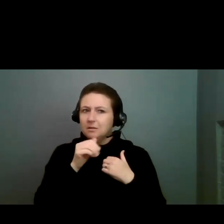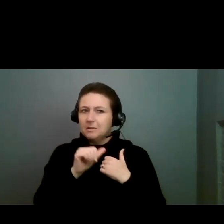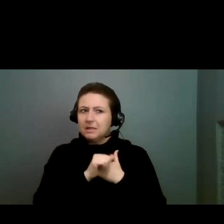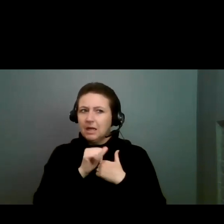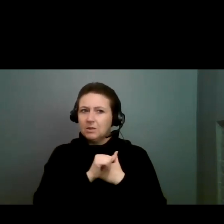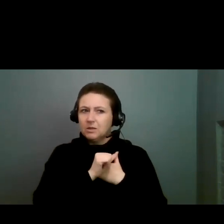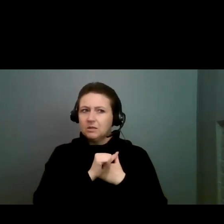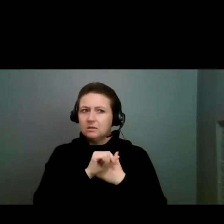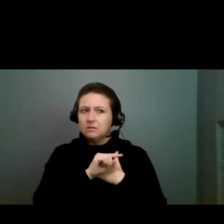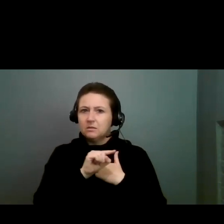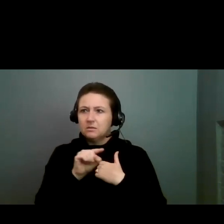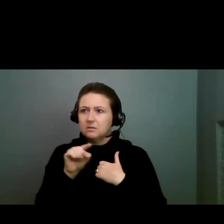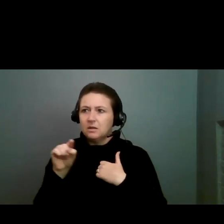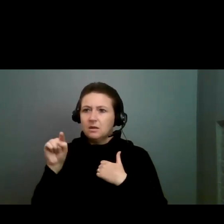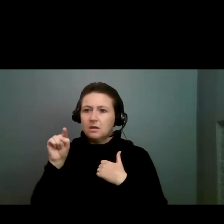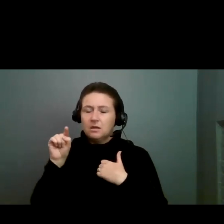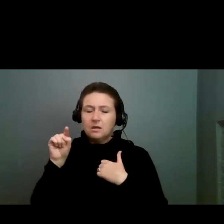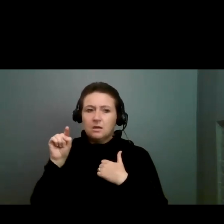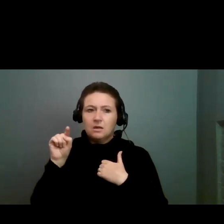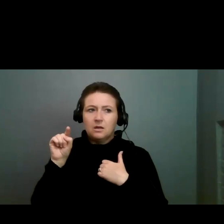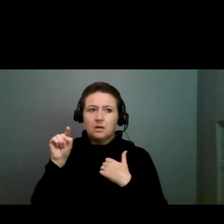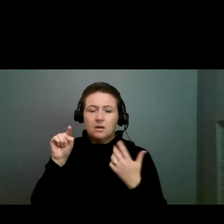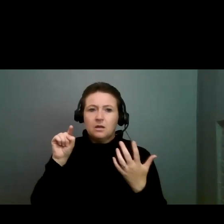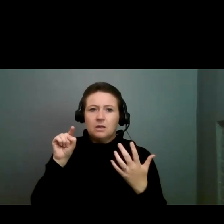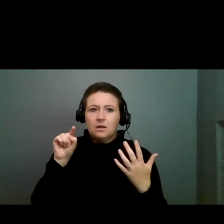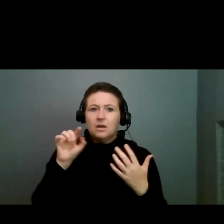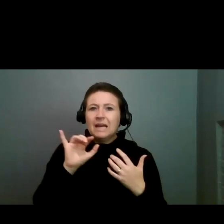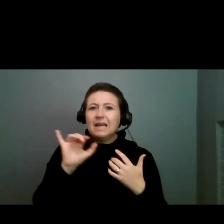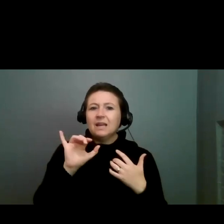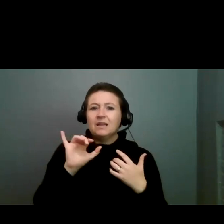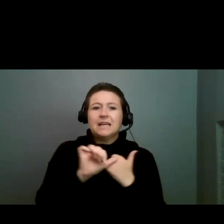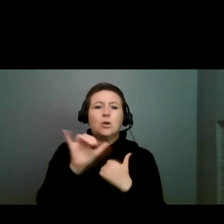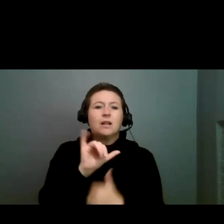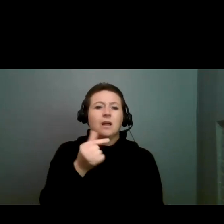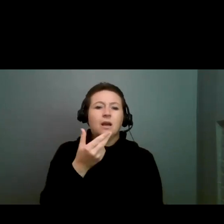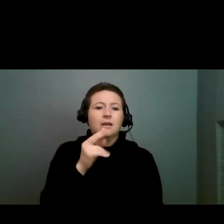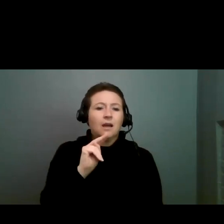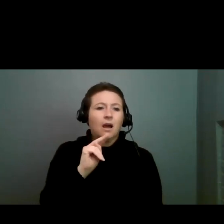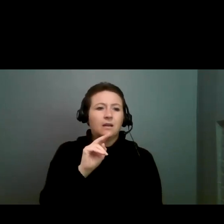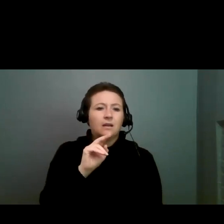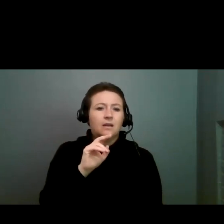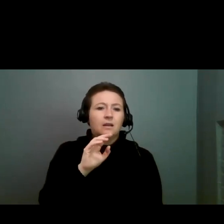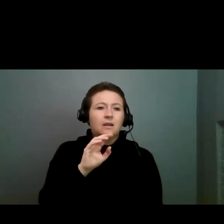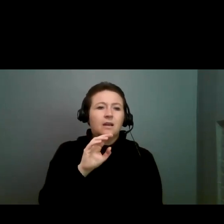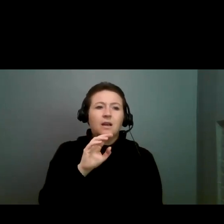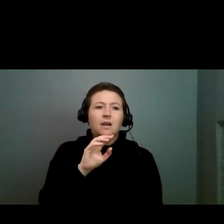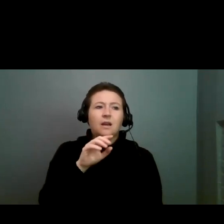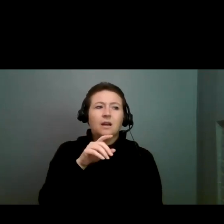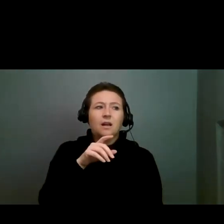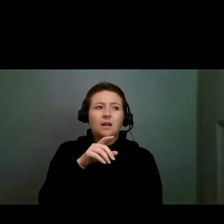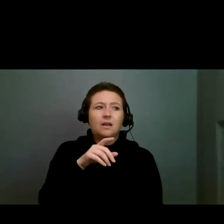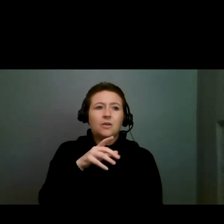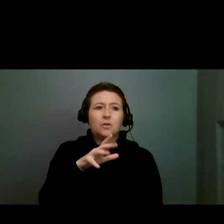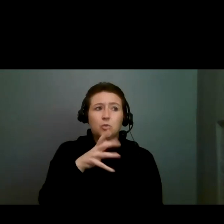point loaded guns at other people, and we shouldn't be in public venues where social distancing is